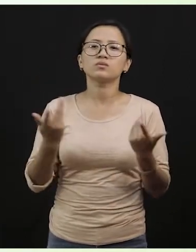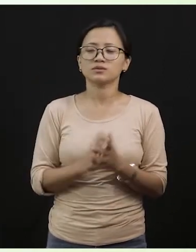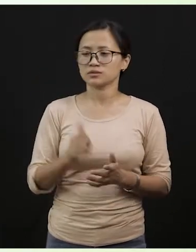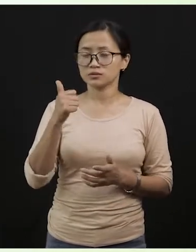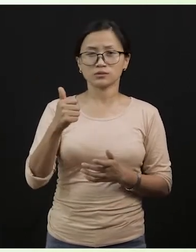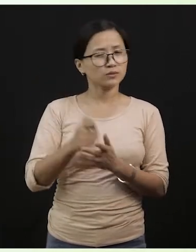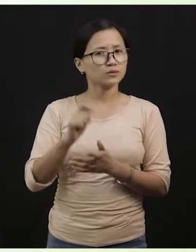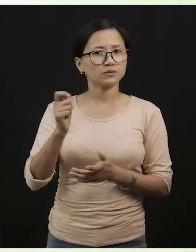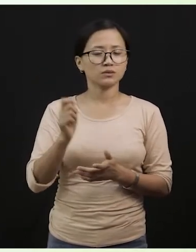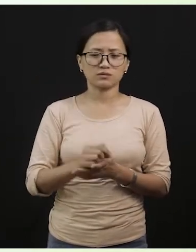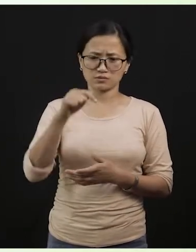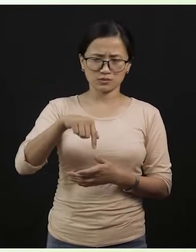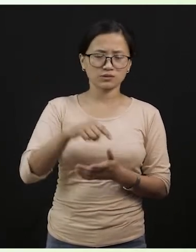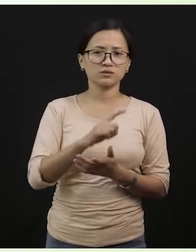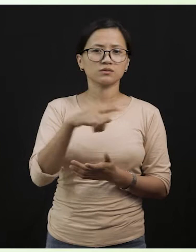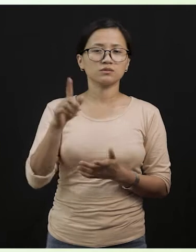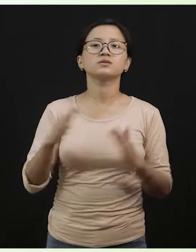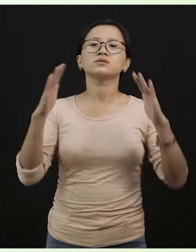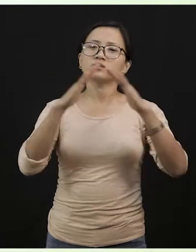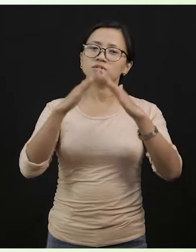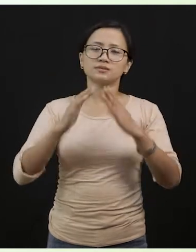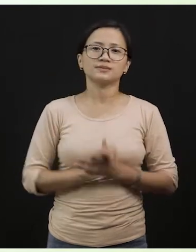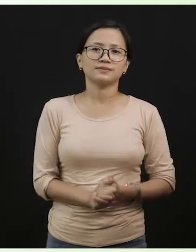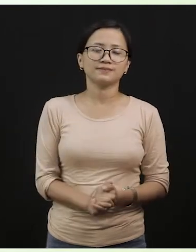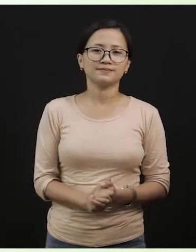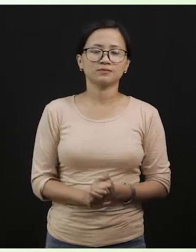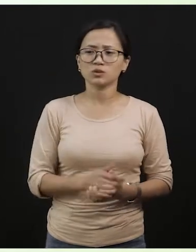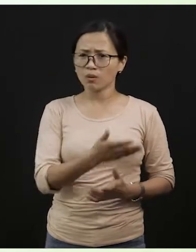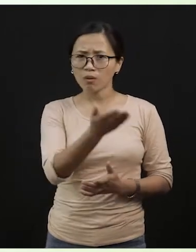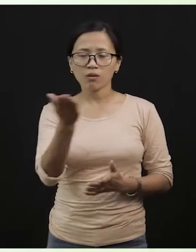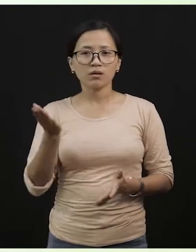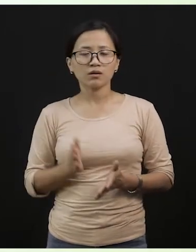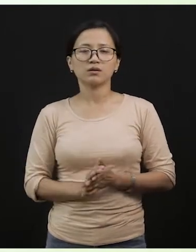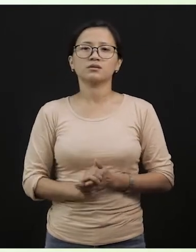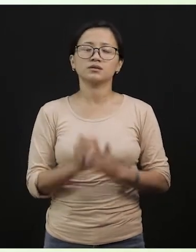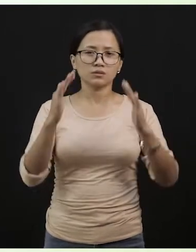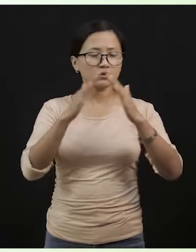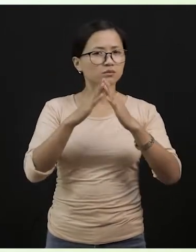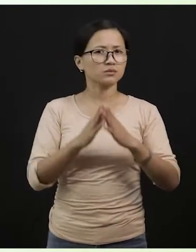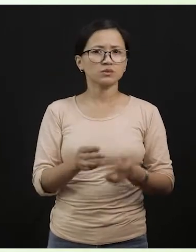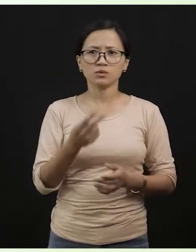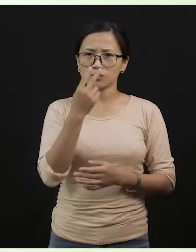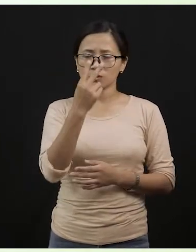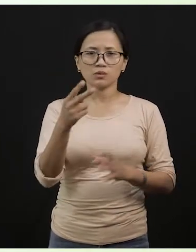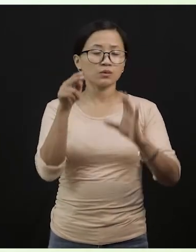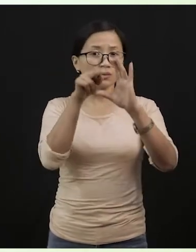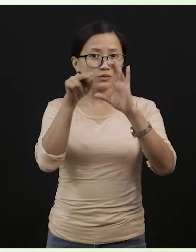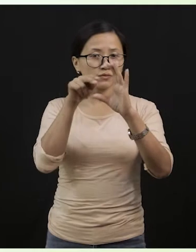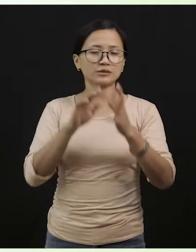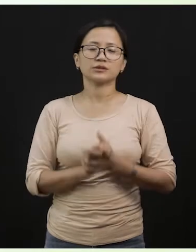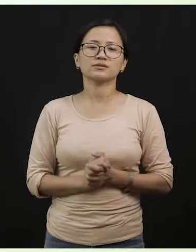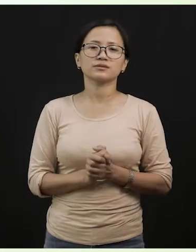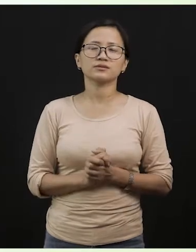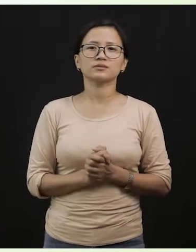deed you can do right now at home. All of you are at home, you are watching the video lessons, and so you can